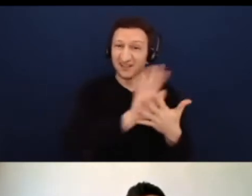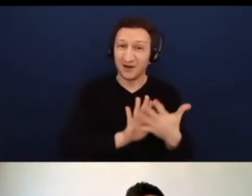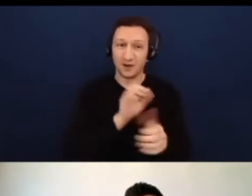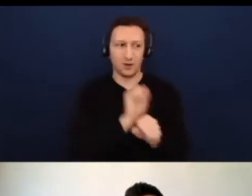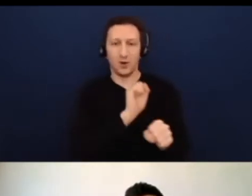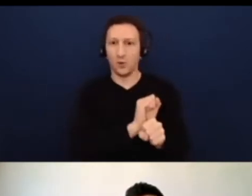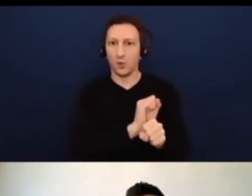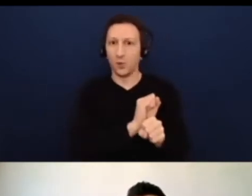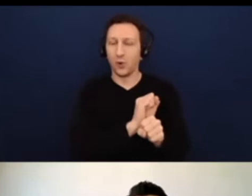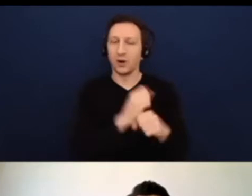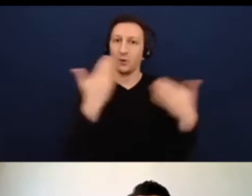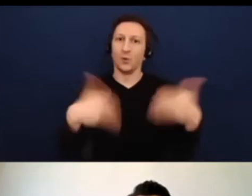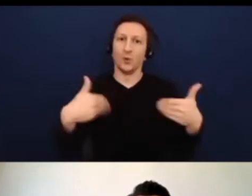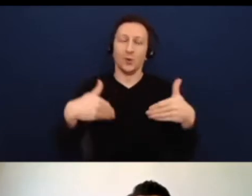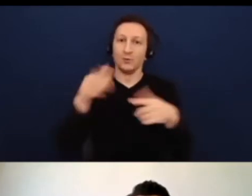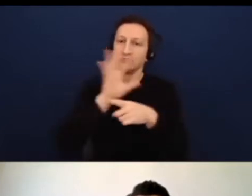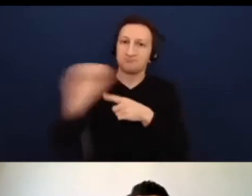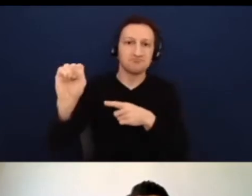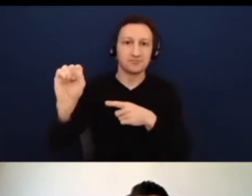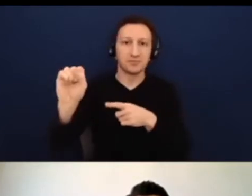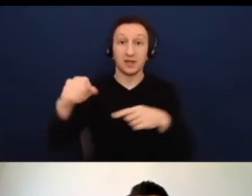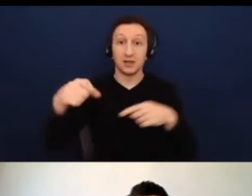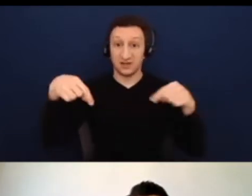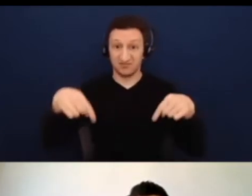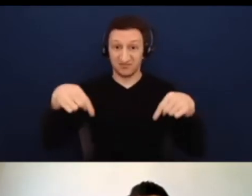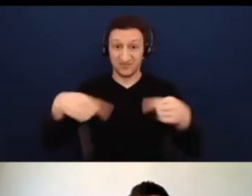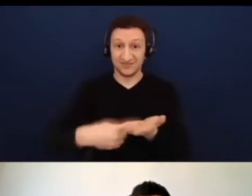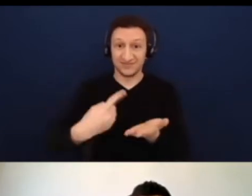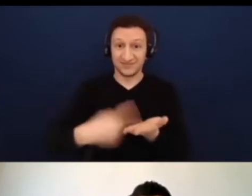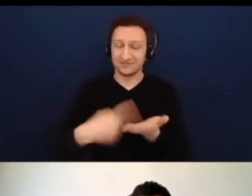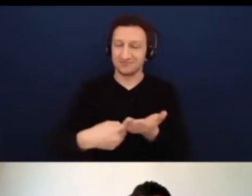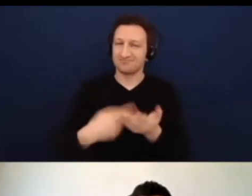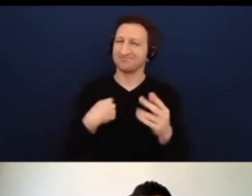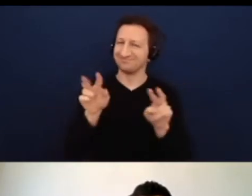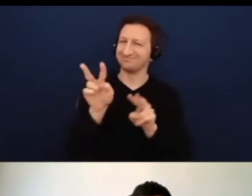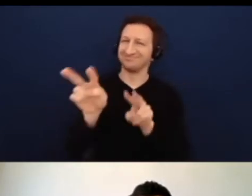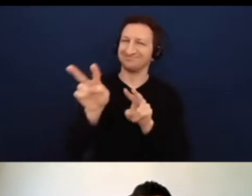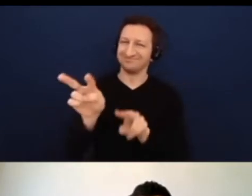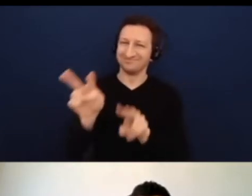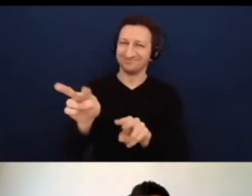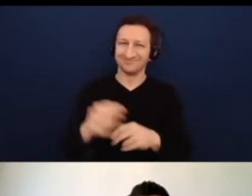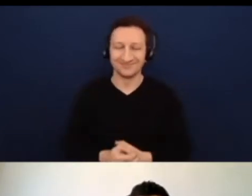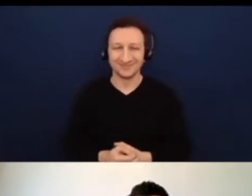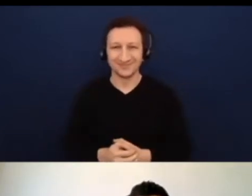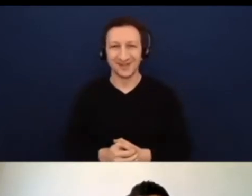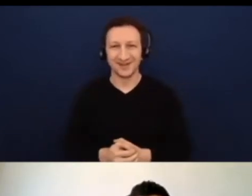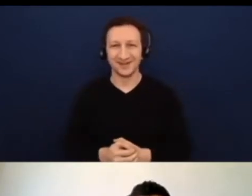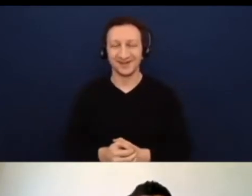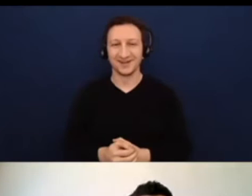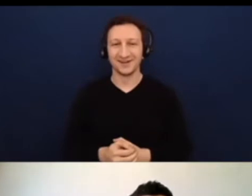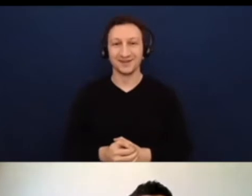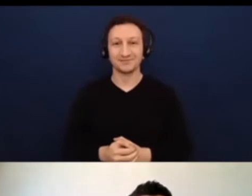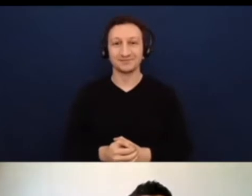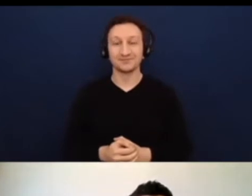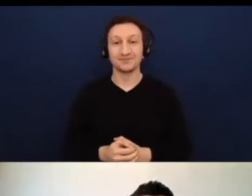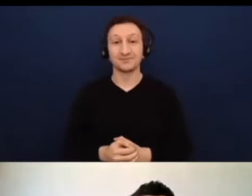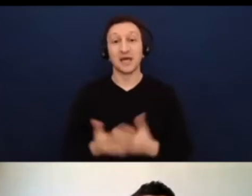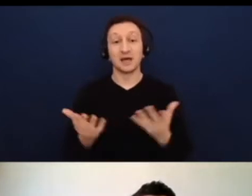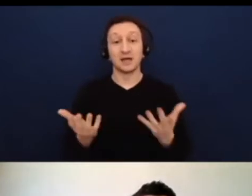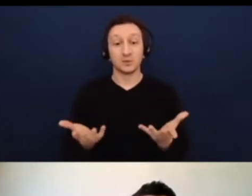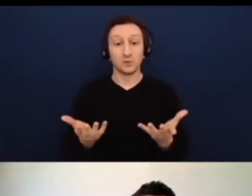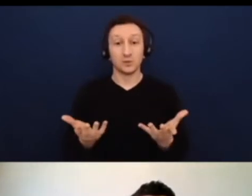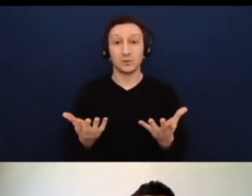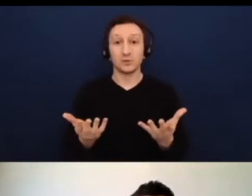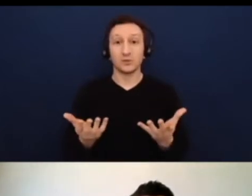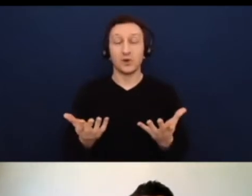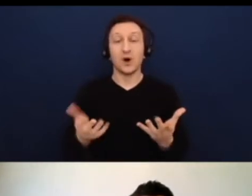conversation about this. And I think it's important that we have the opportunity to have this conversation with everybody. So I would like to continue